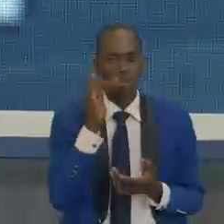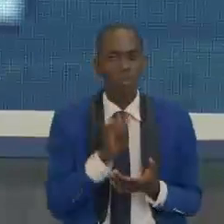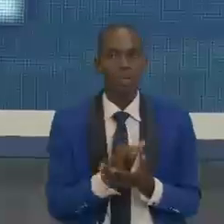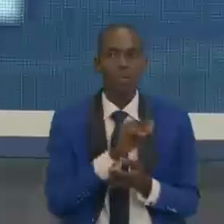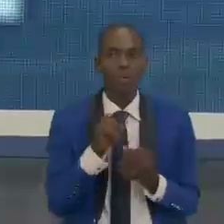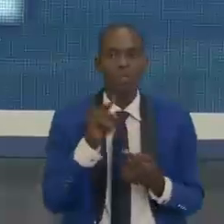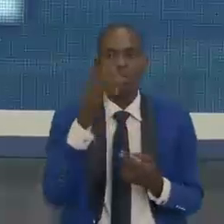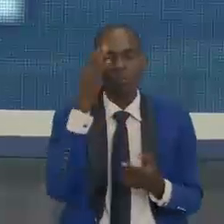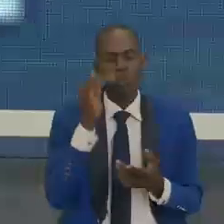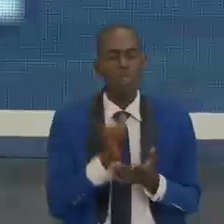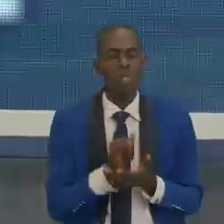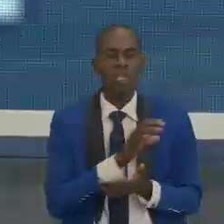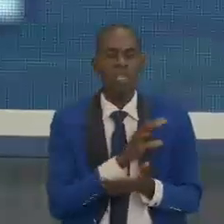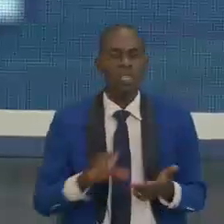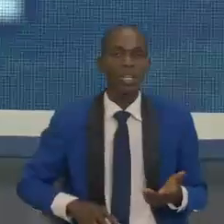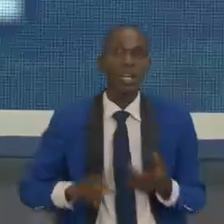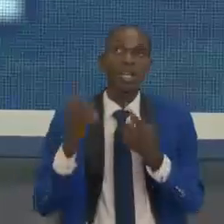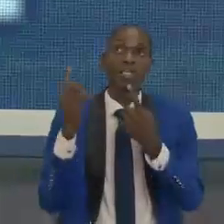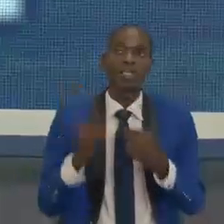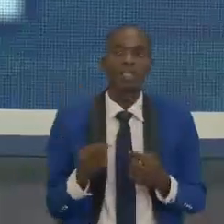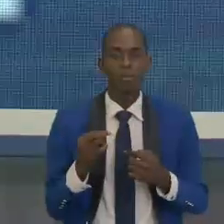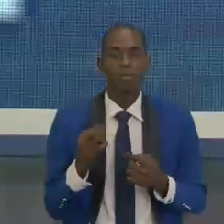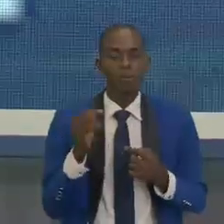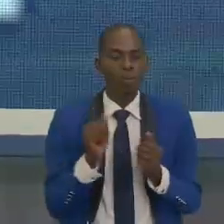when you know that Christ came with salvation,